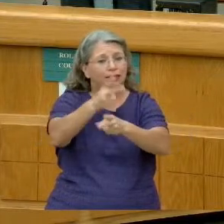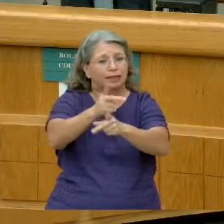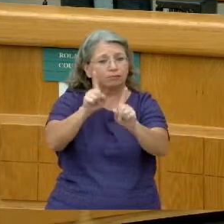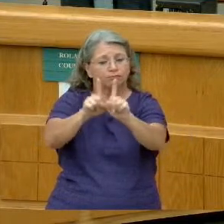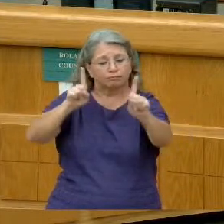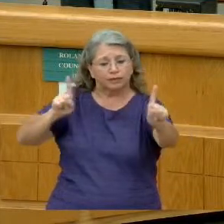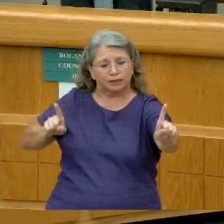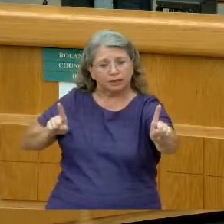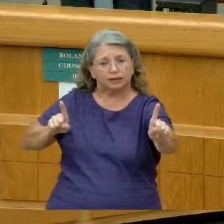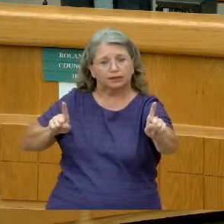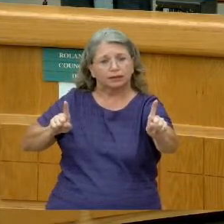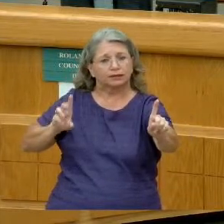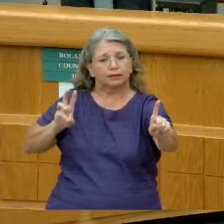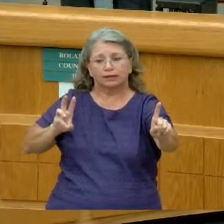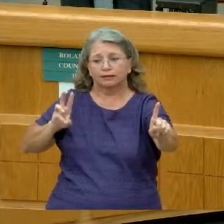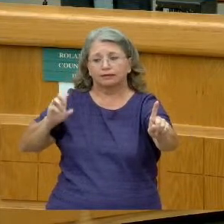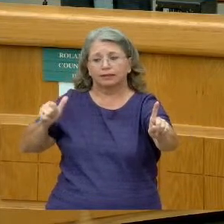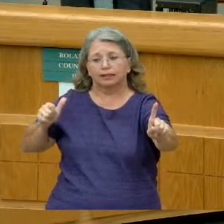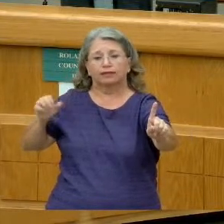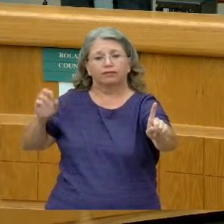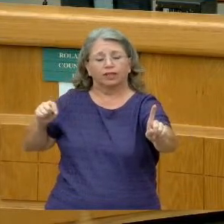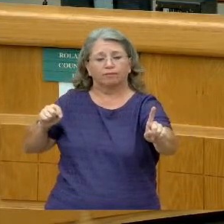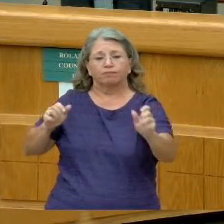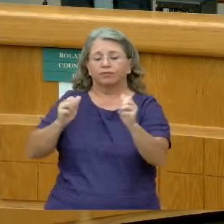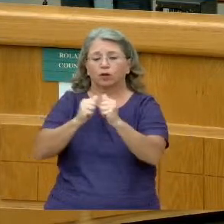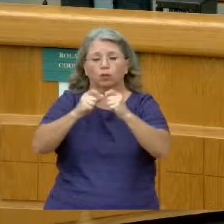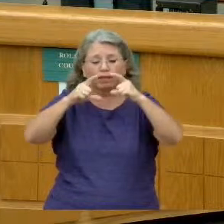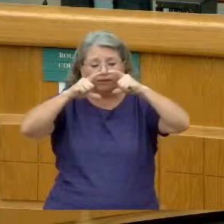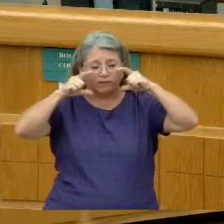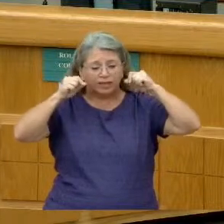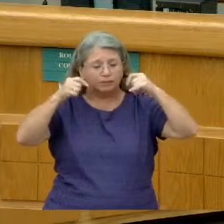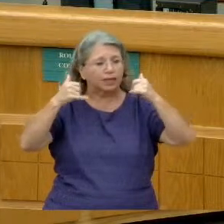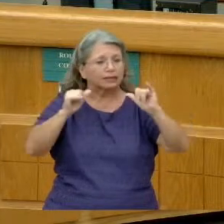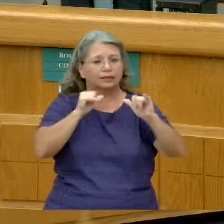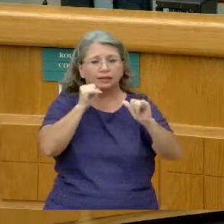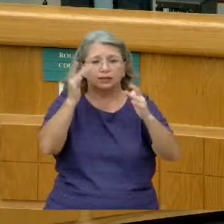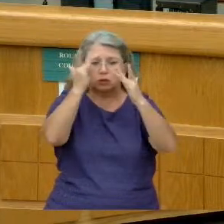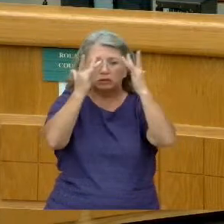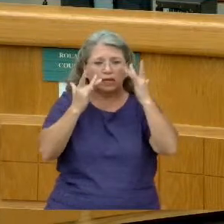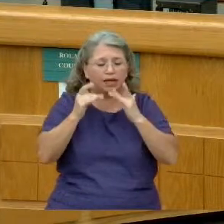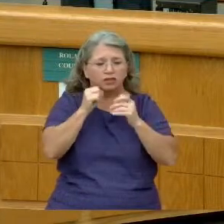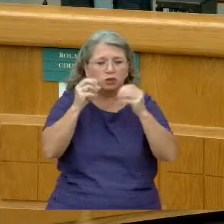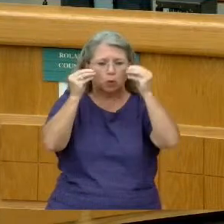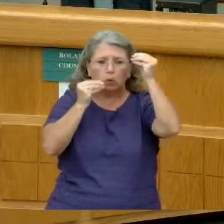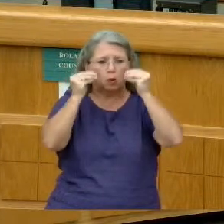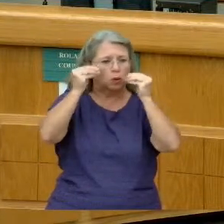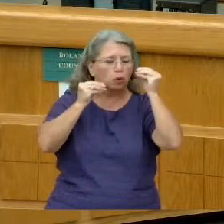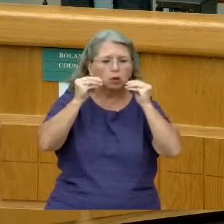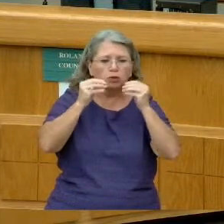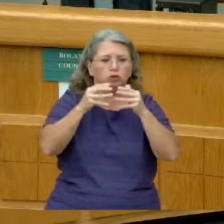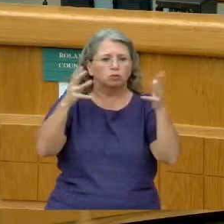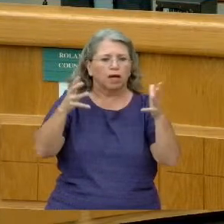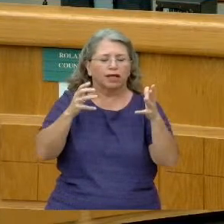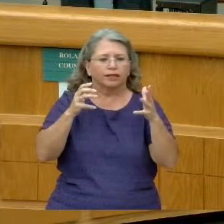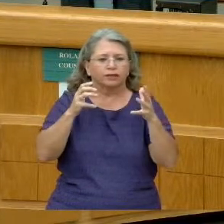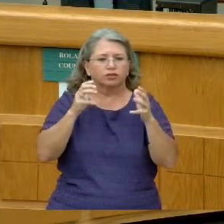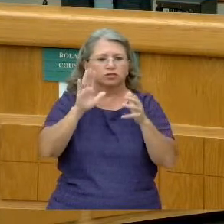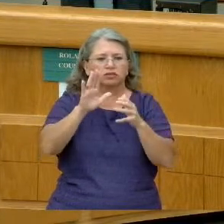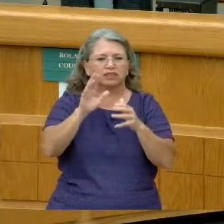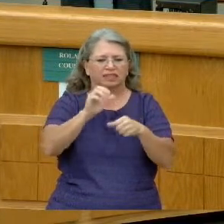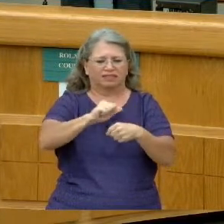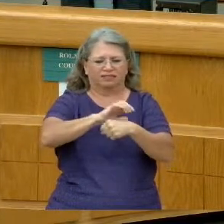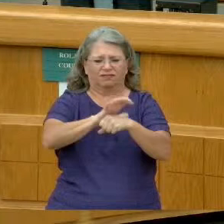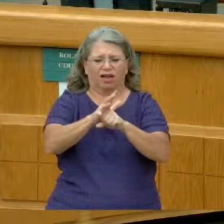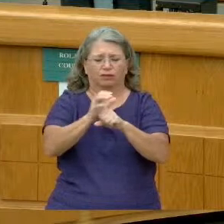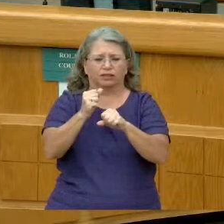Even with your face mask, you need to make sure you don't touch your face, your eyes. Don't adjust your mask too much, which can introduce virus into your eyes or your mouth